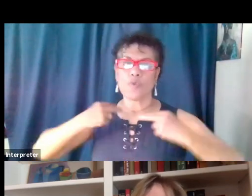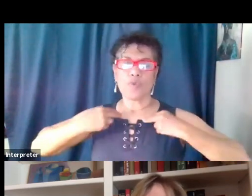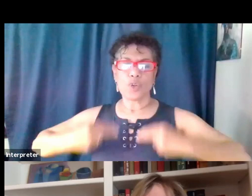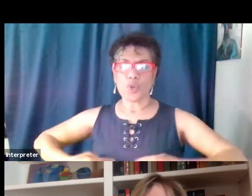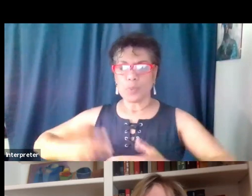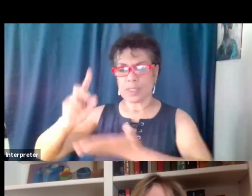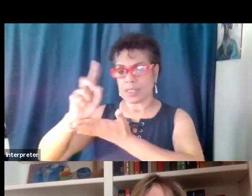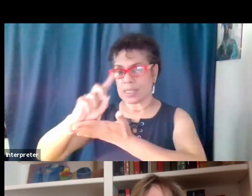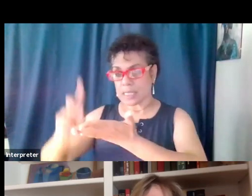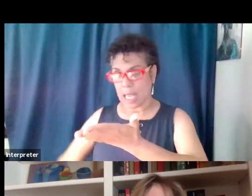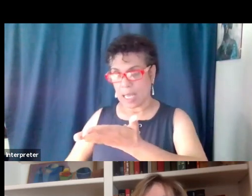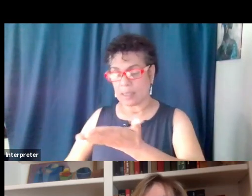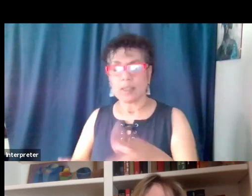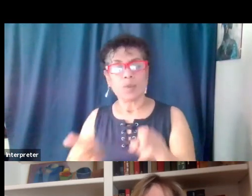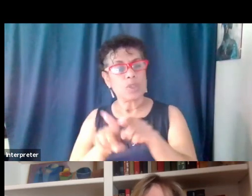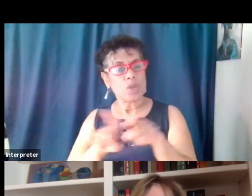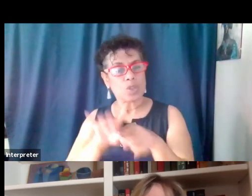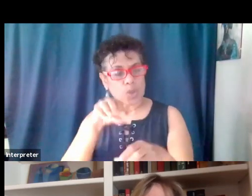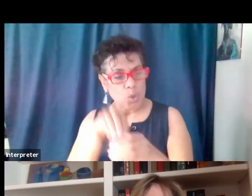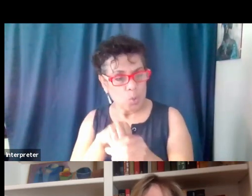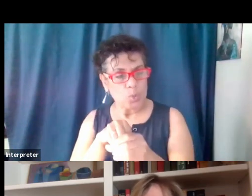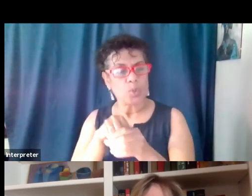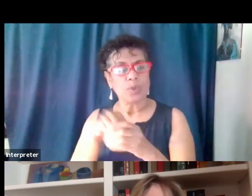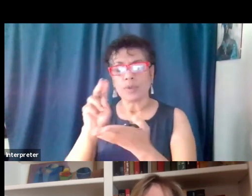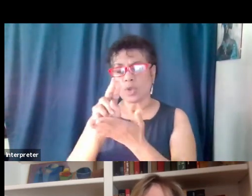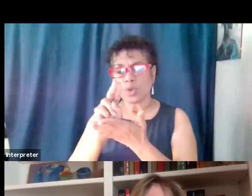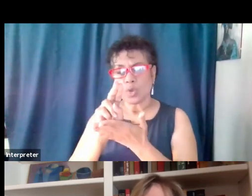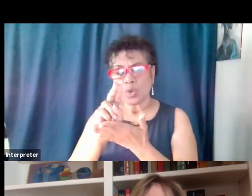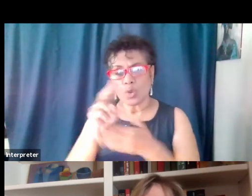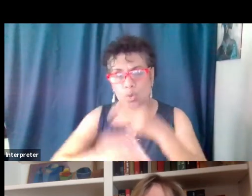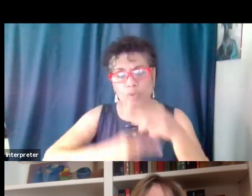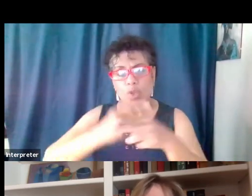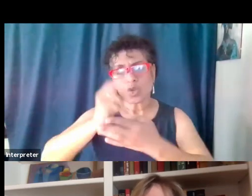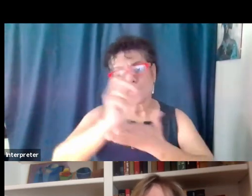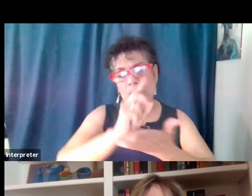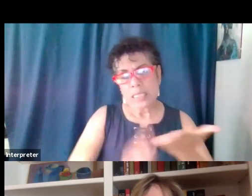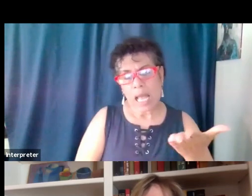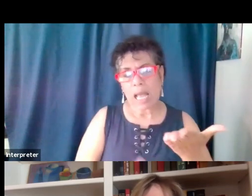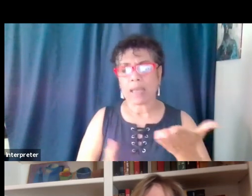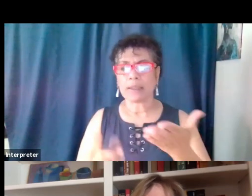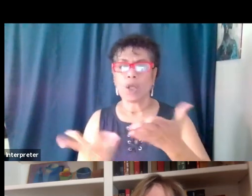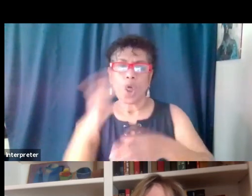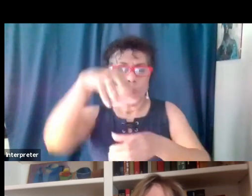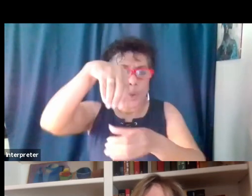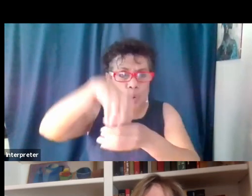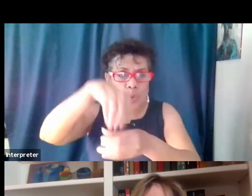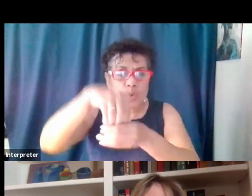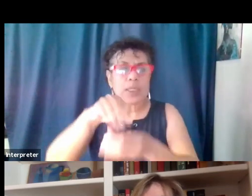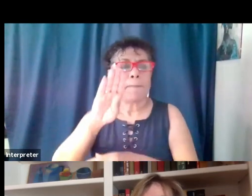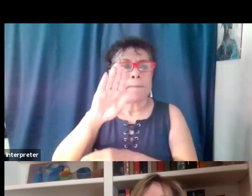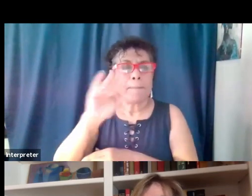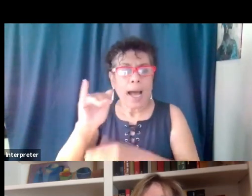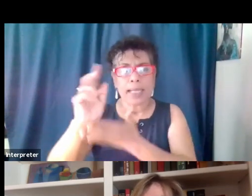really instilling the universal design principles, the inclusive by design